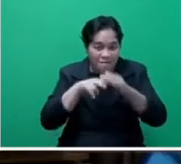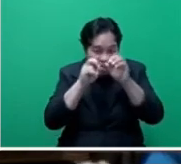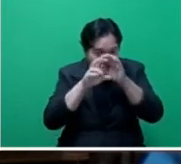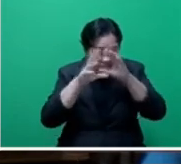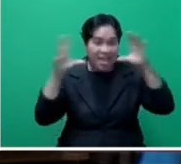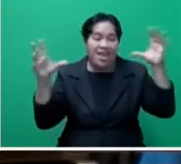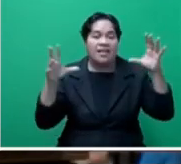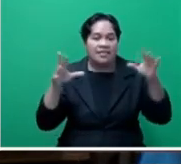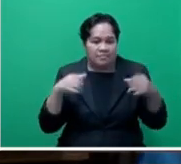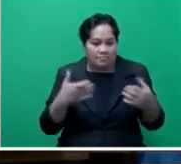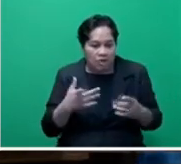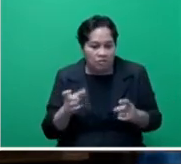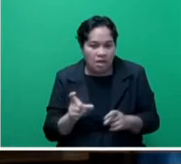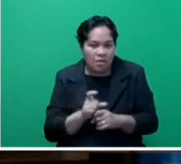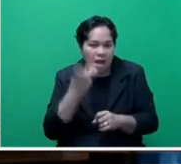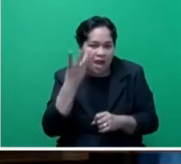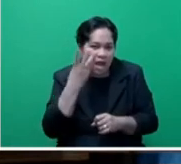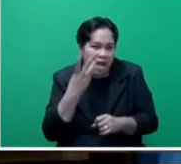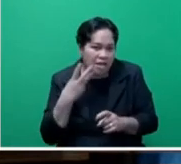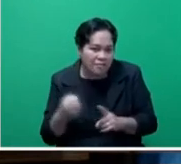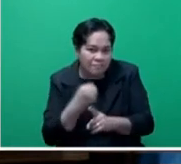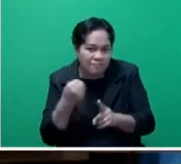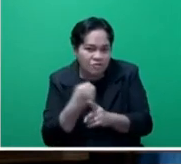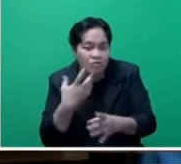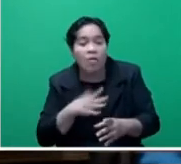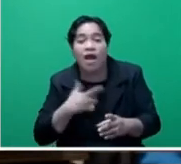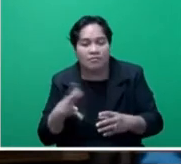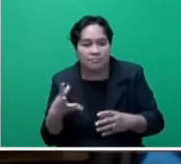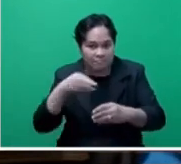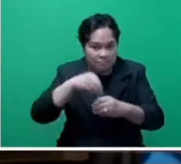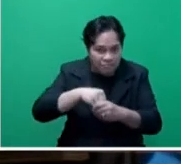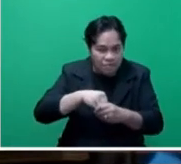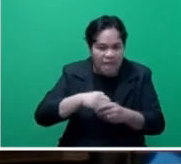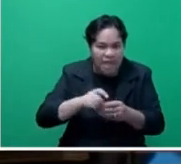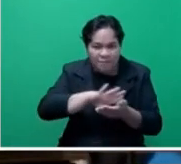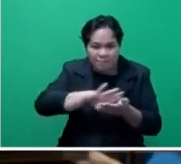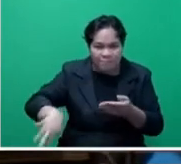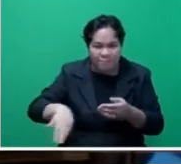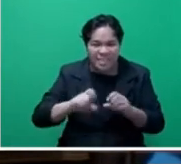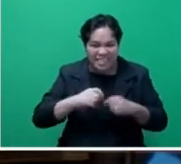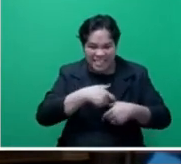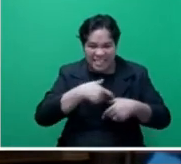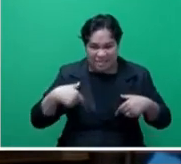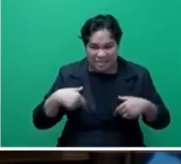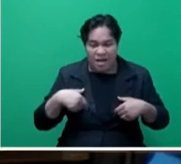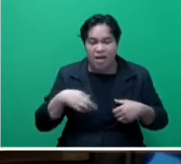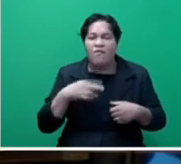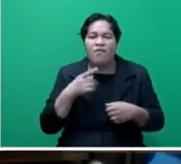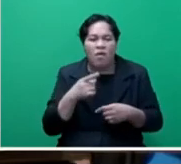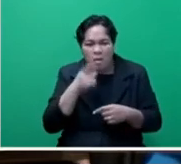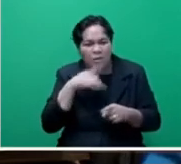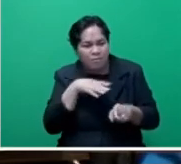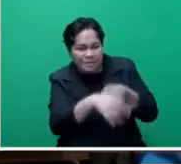to create awareness and dialogue about inclusivity and eliminating stigma related to disability. On